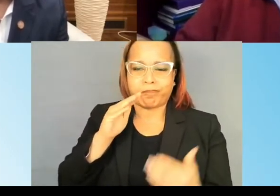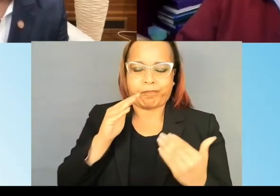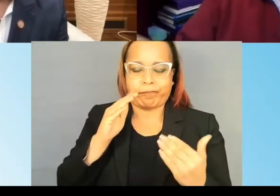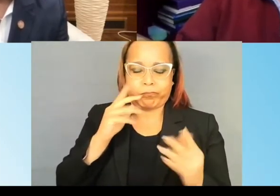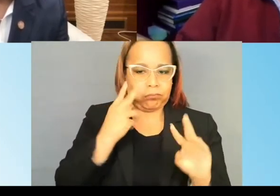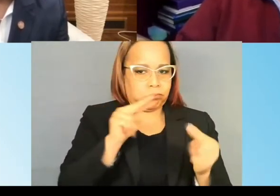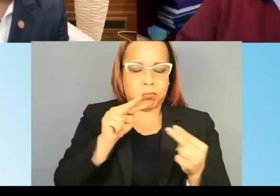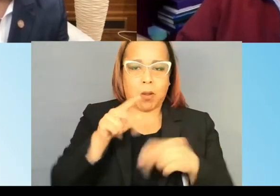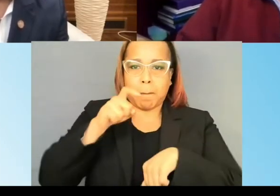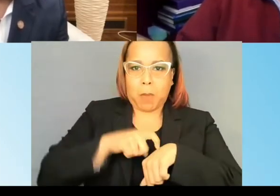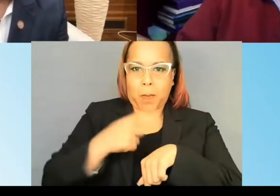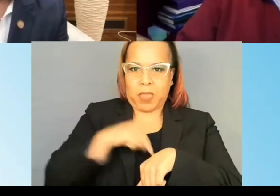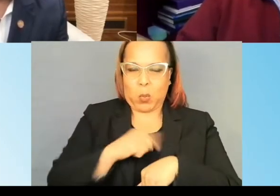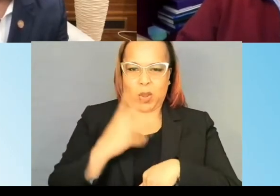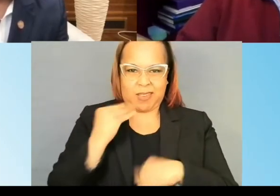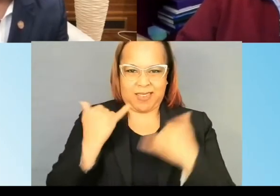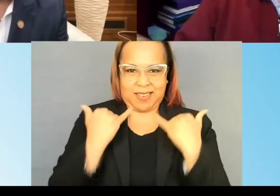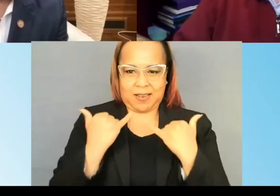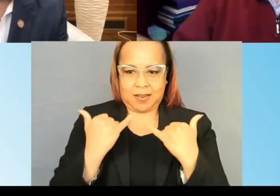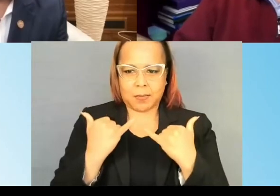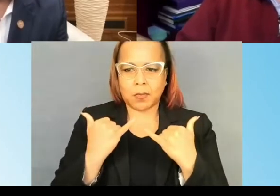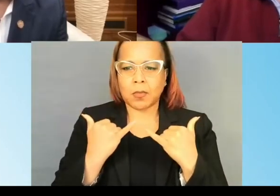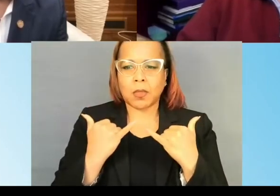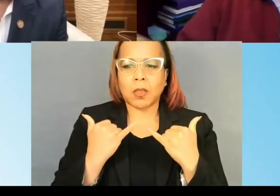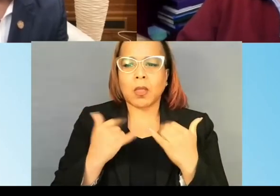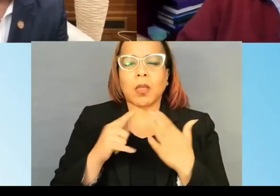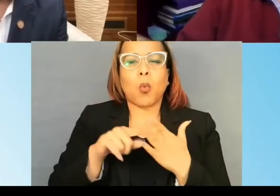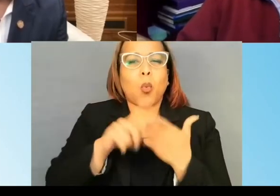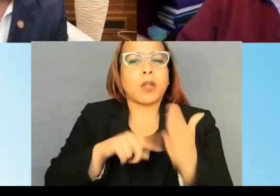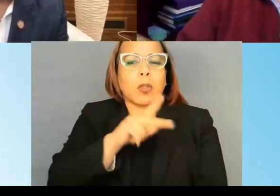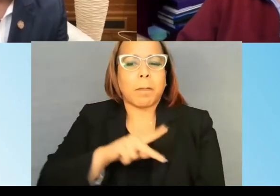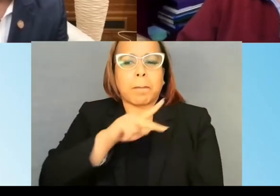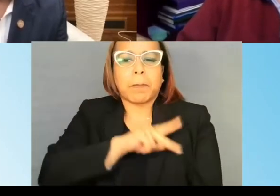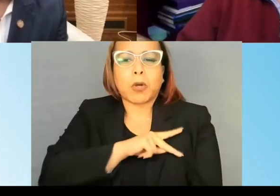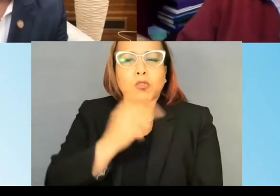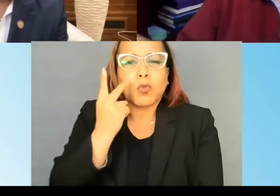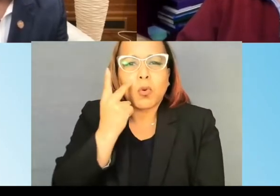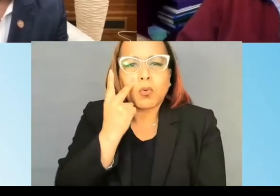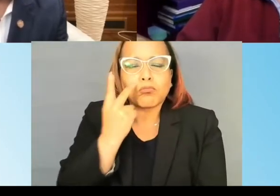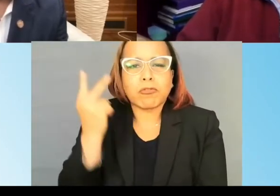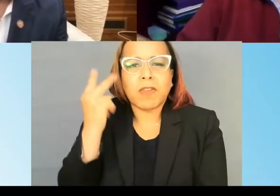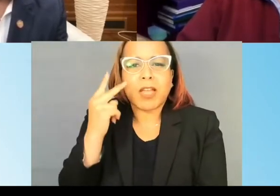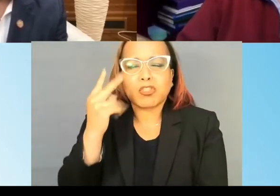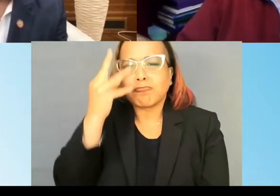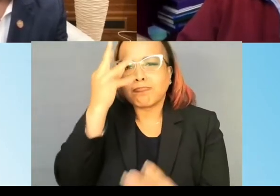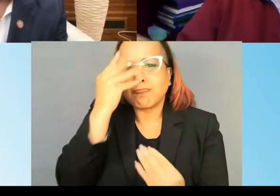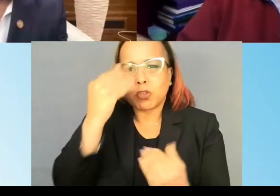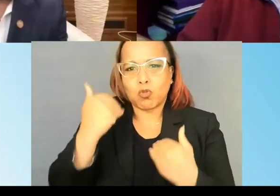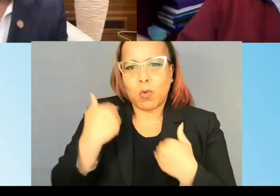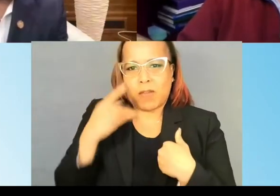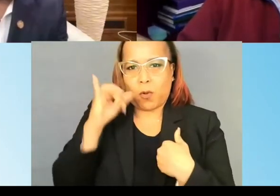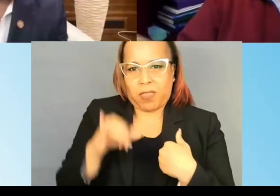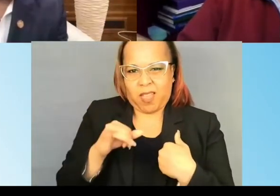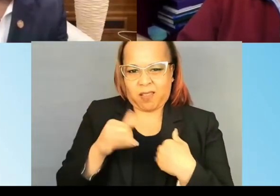in, what's a personal reflection that you have on that as a leader?